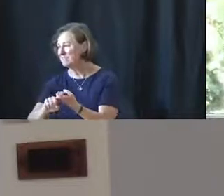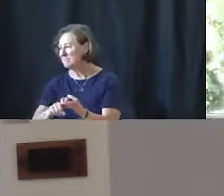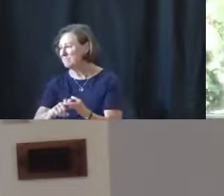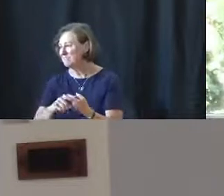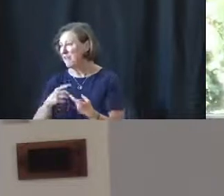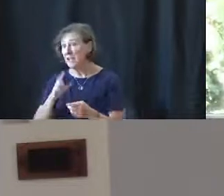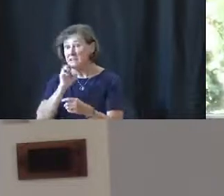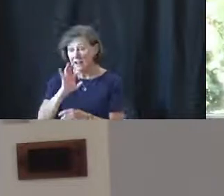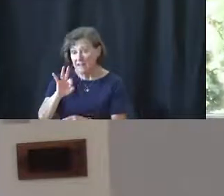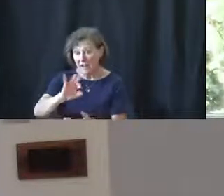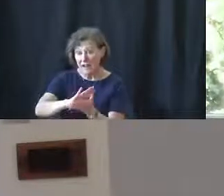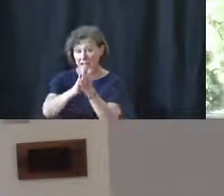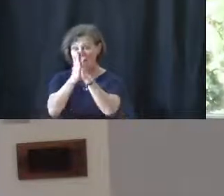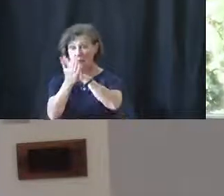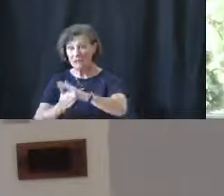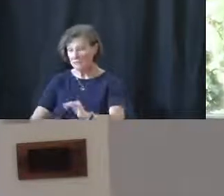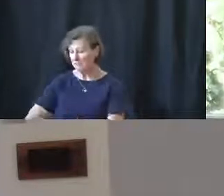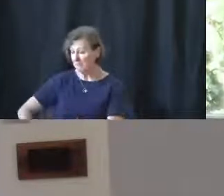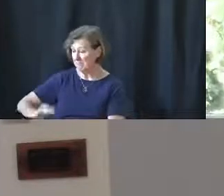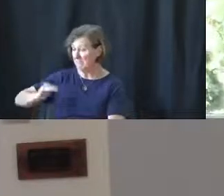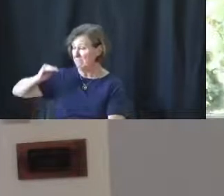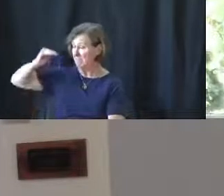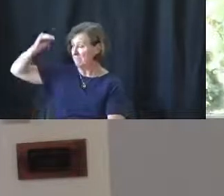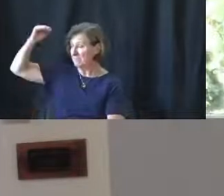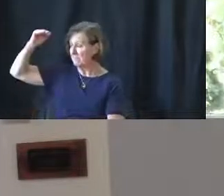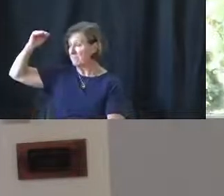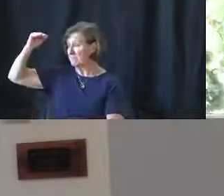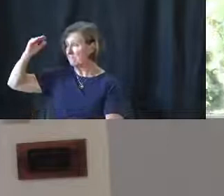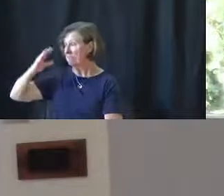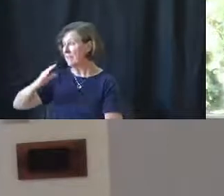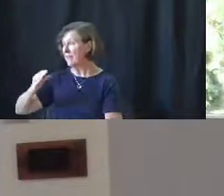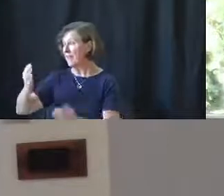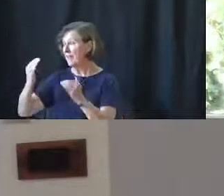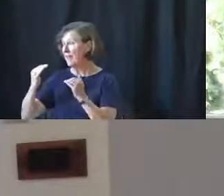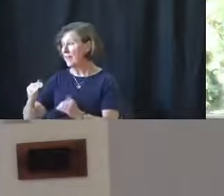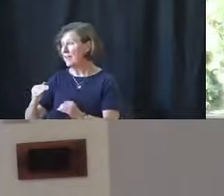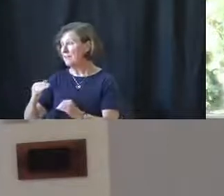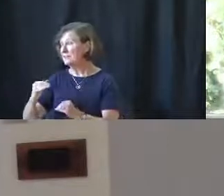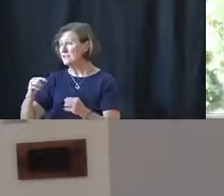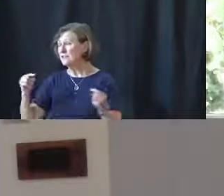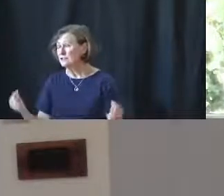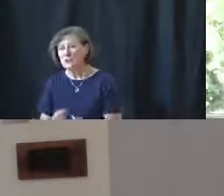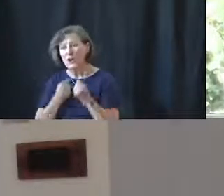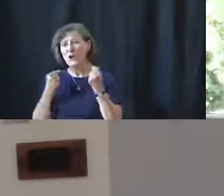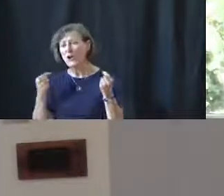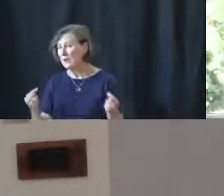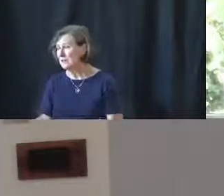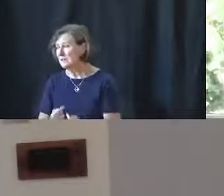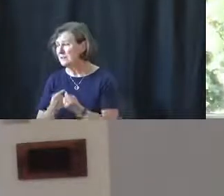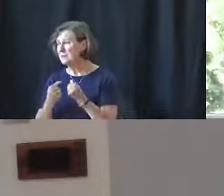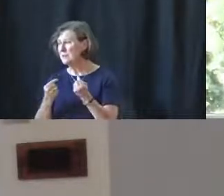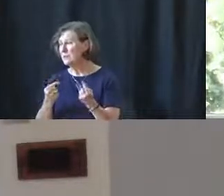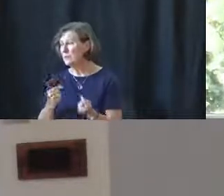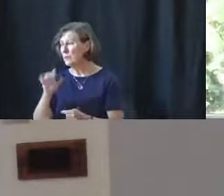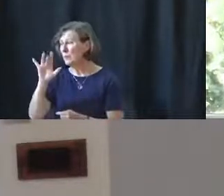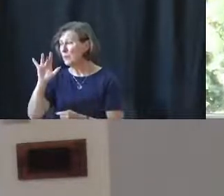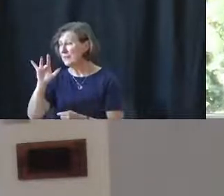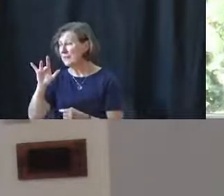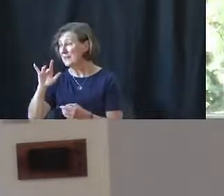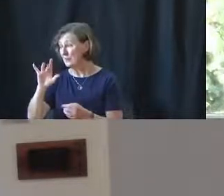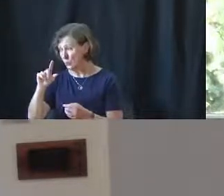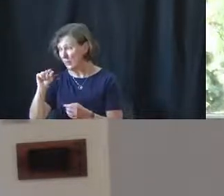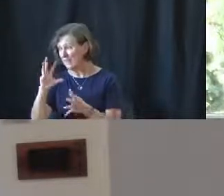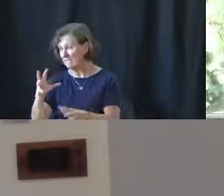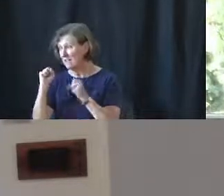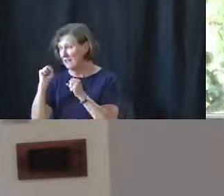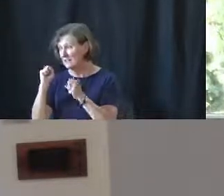9 grows into big boy's pants, and then to scars and pain. 20's fast and hard